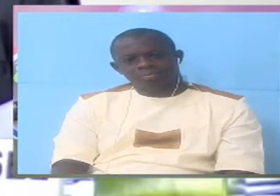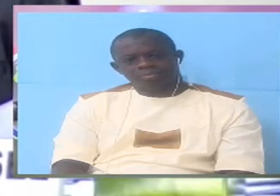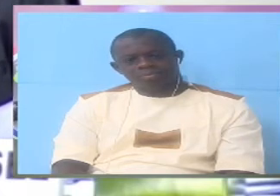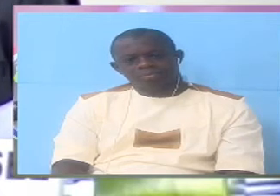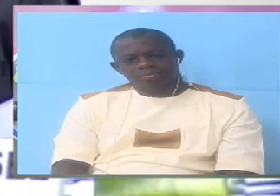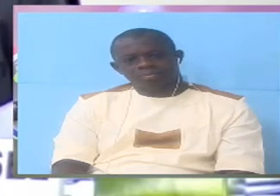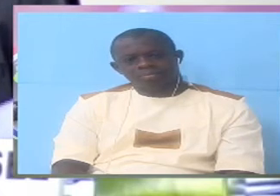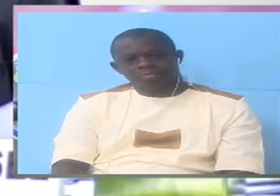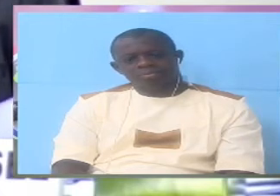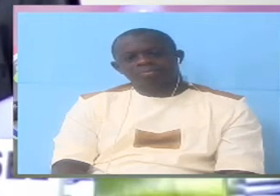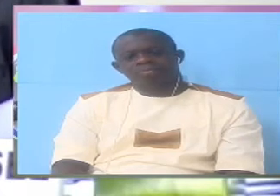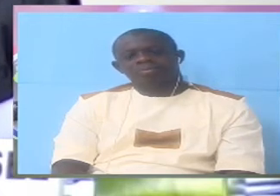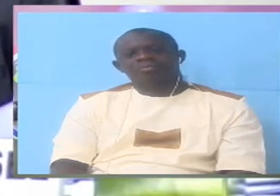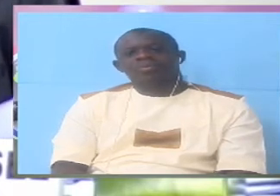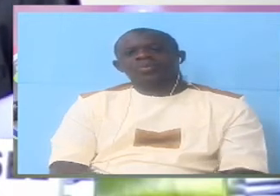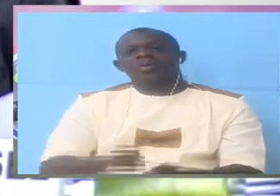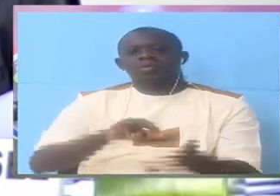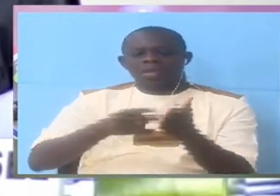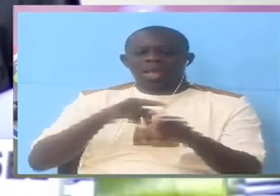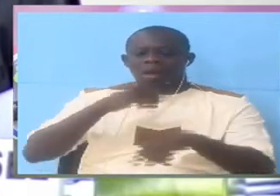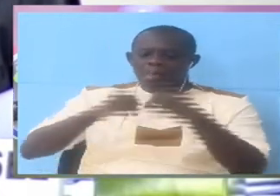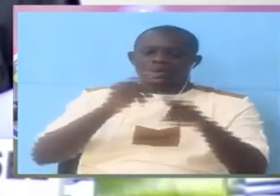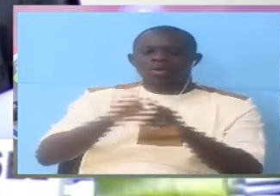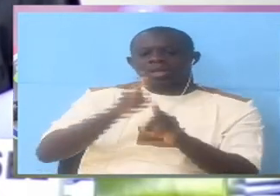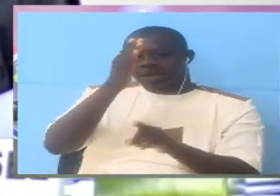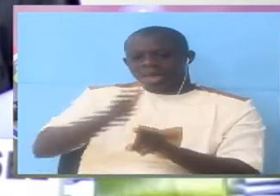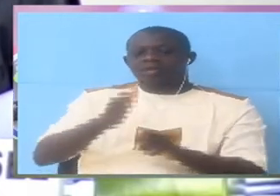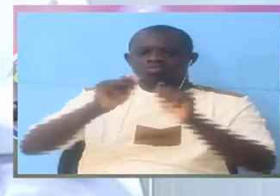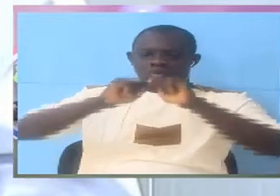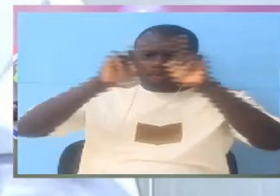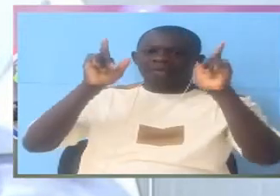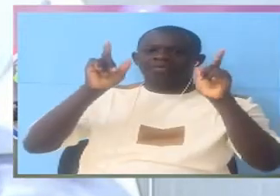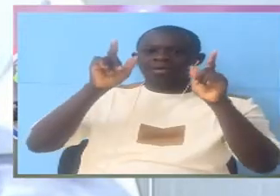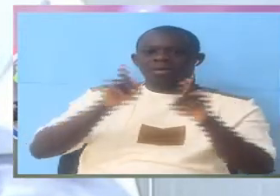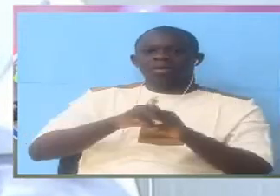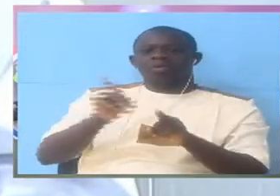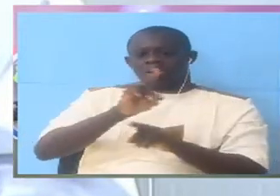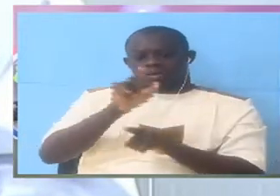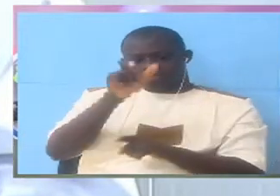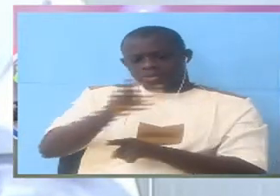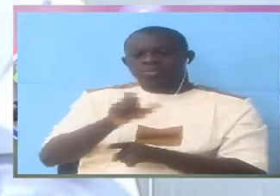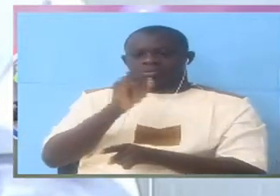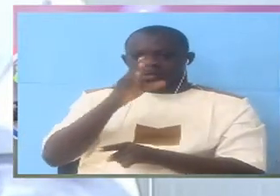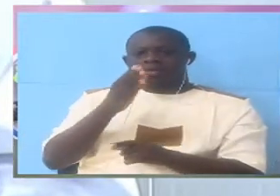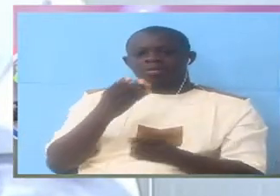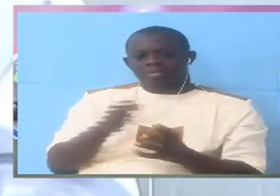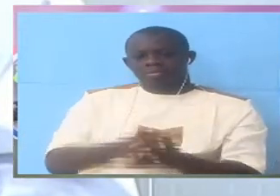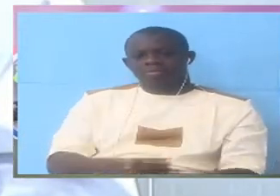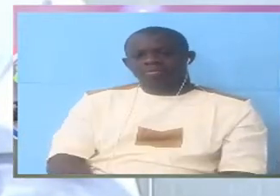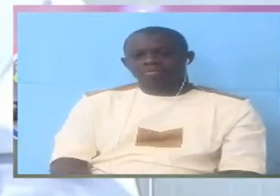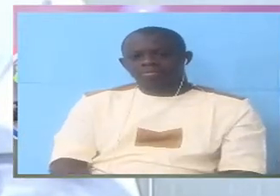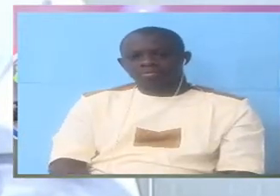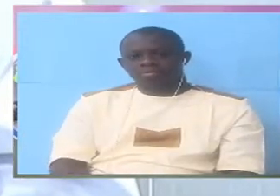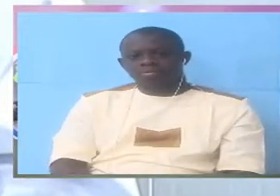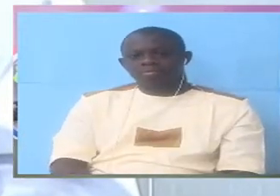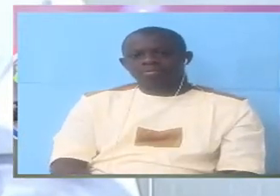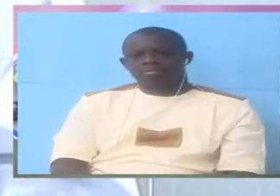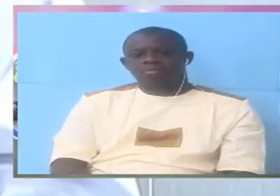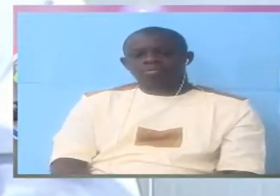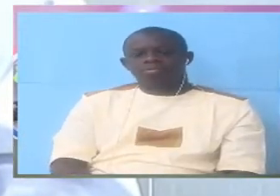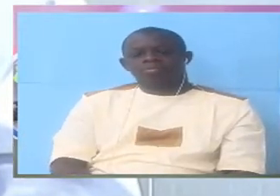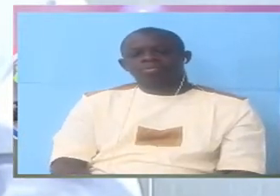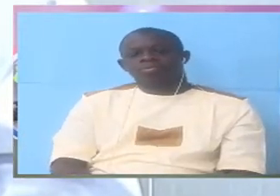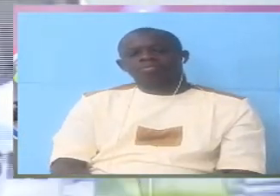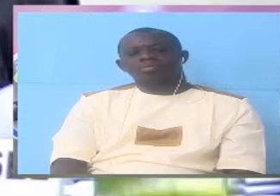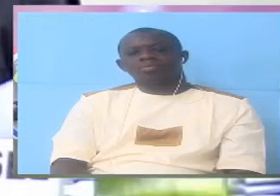the right to life. That is it. That's what he's saying. If they can survive. If